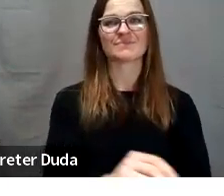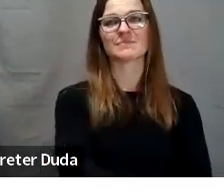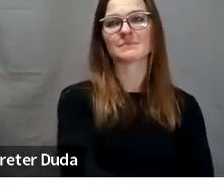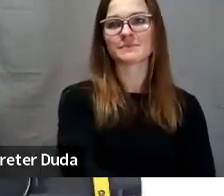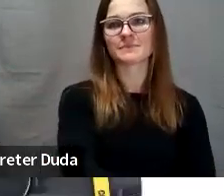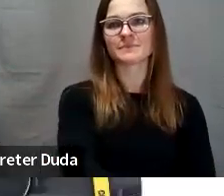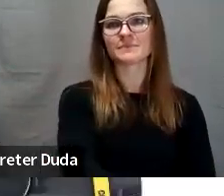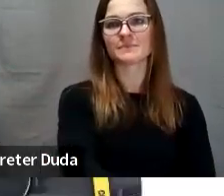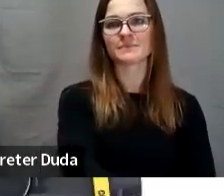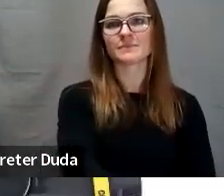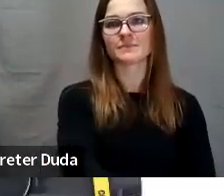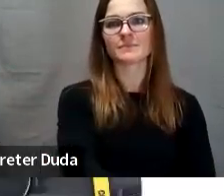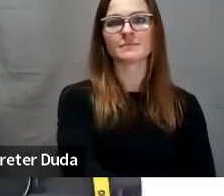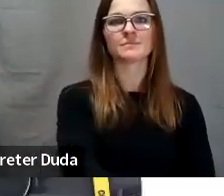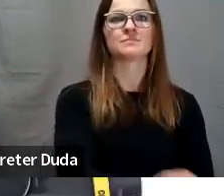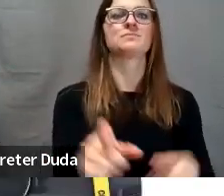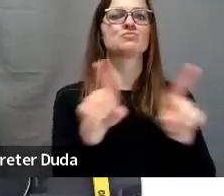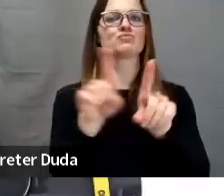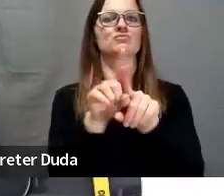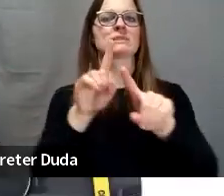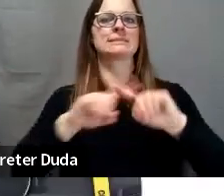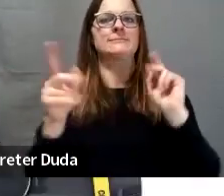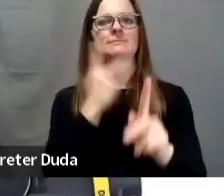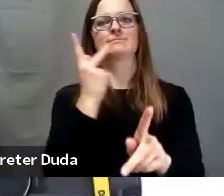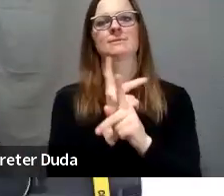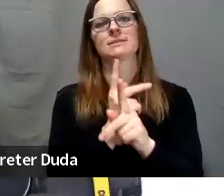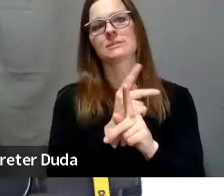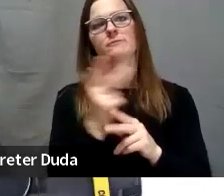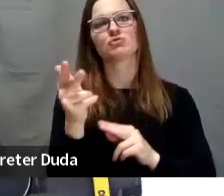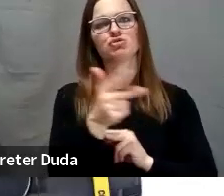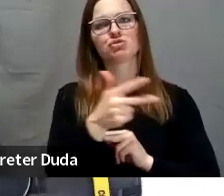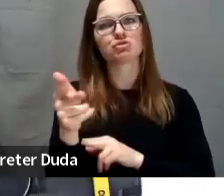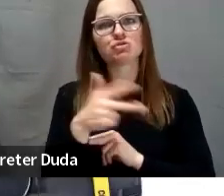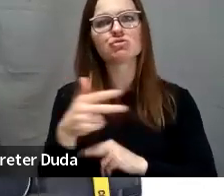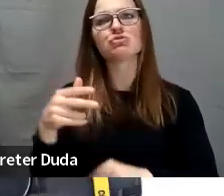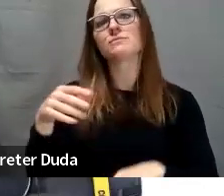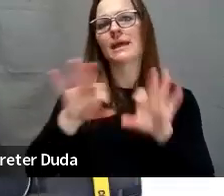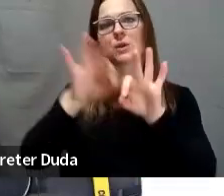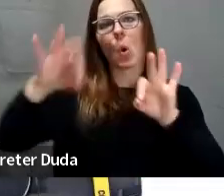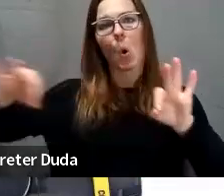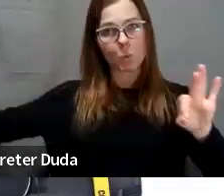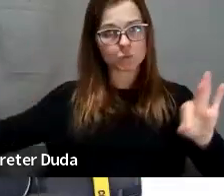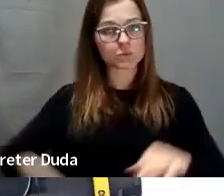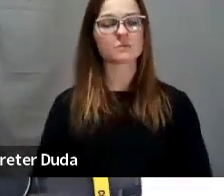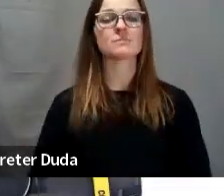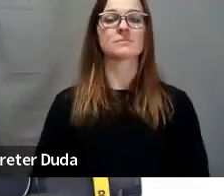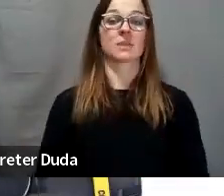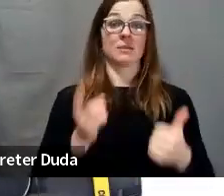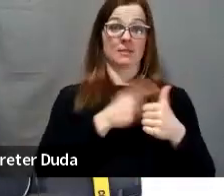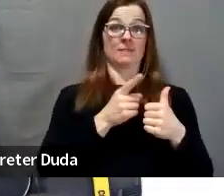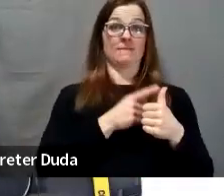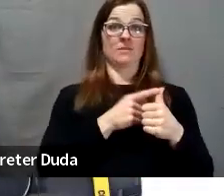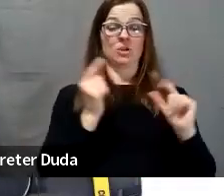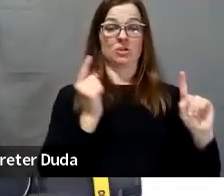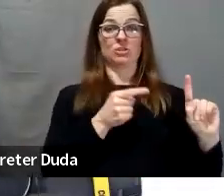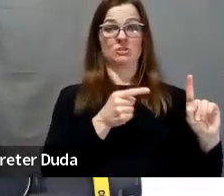So we also have different types of sprayers and hoses. So the first one that we're showing on this